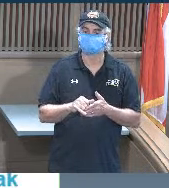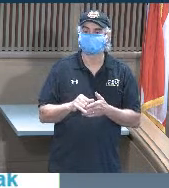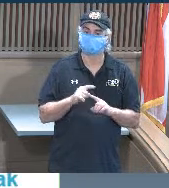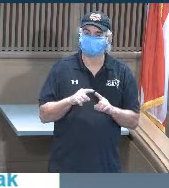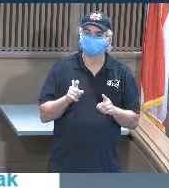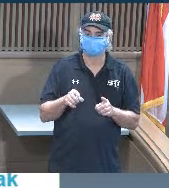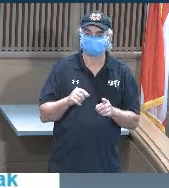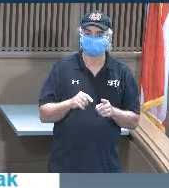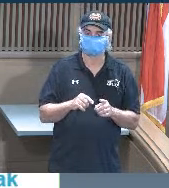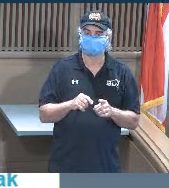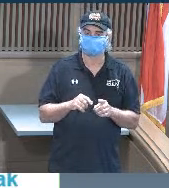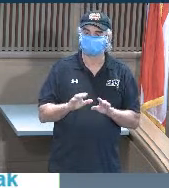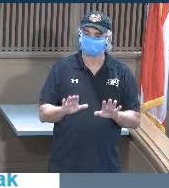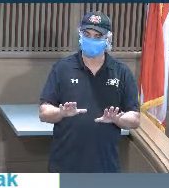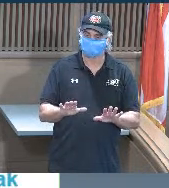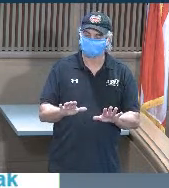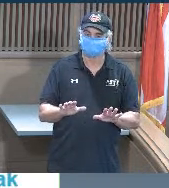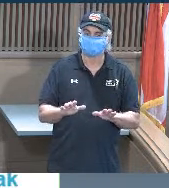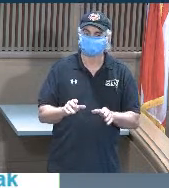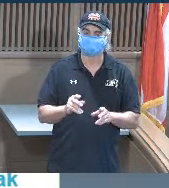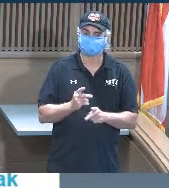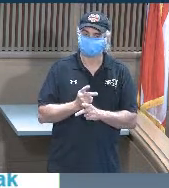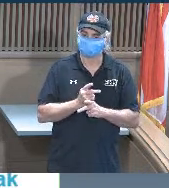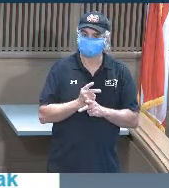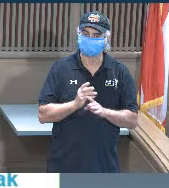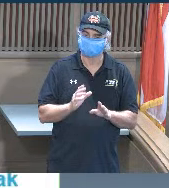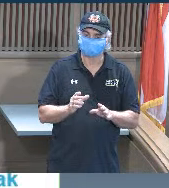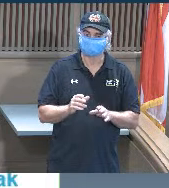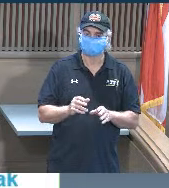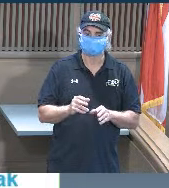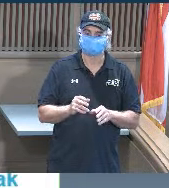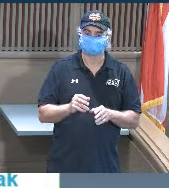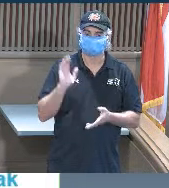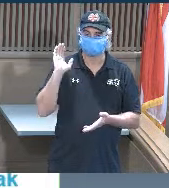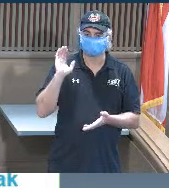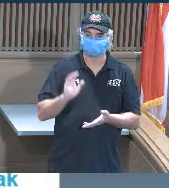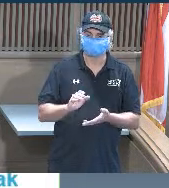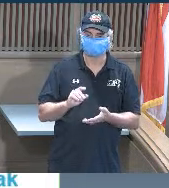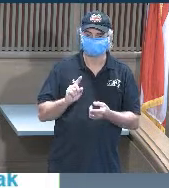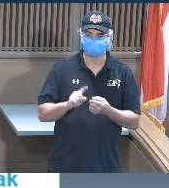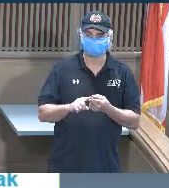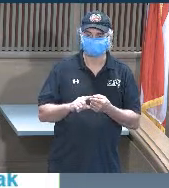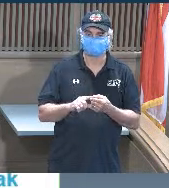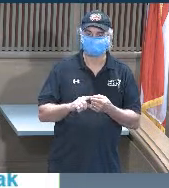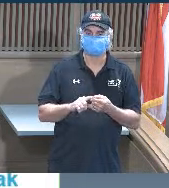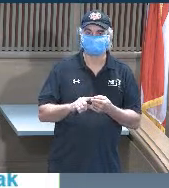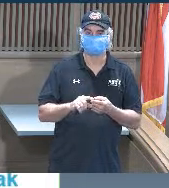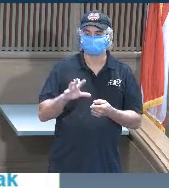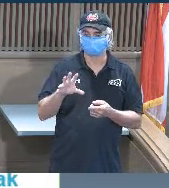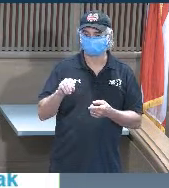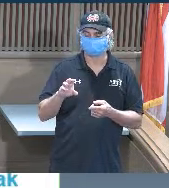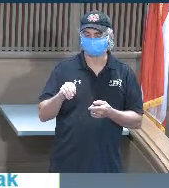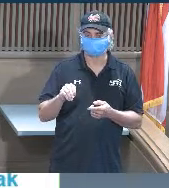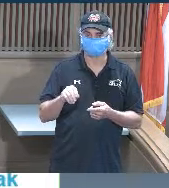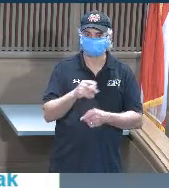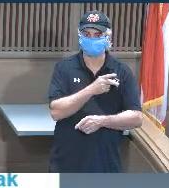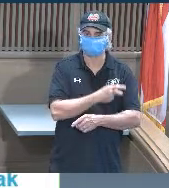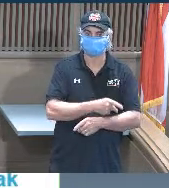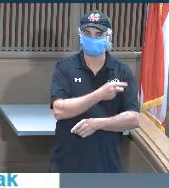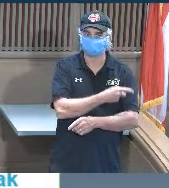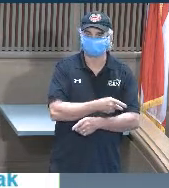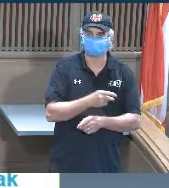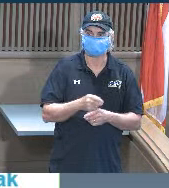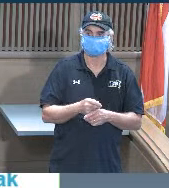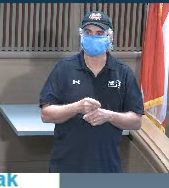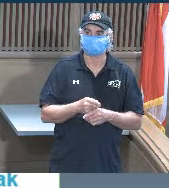caution not to get too excited, because although we're down to 58 patients, that's more than 7 times what we had when we had gotten down to single